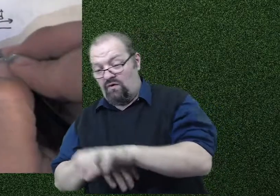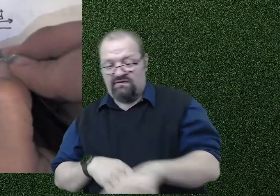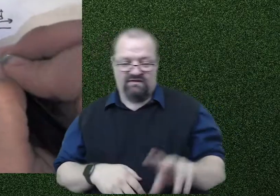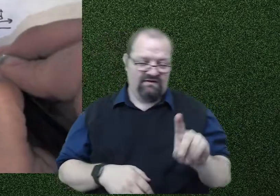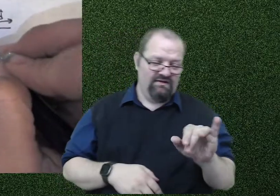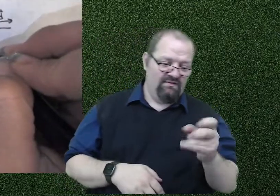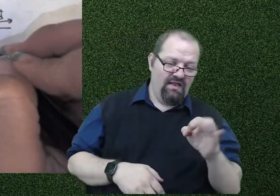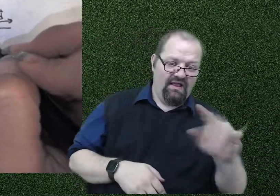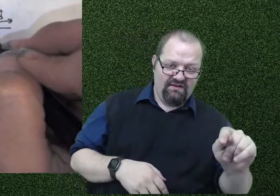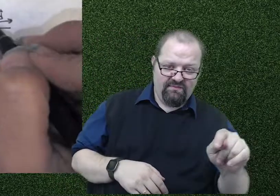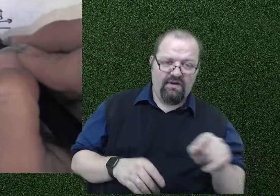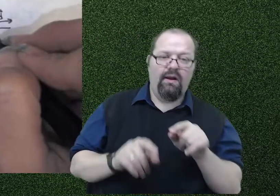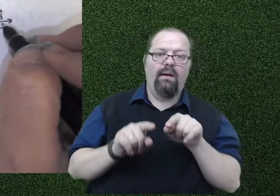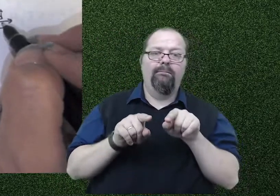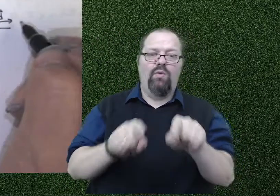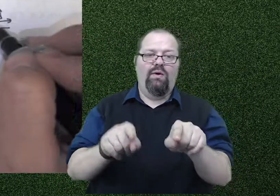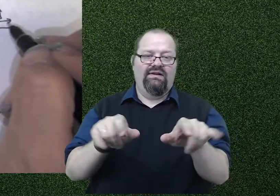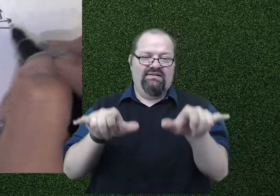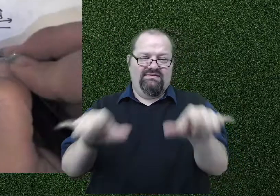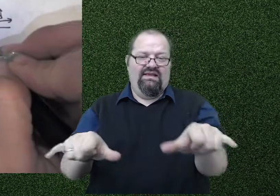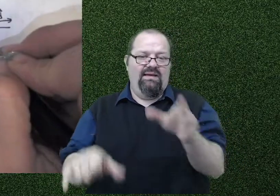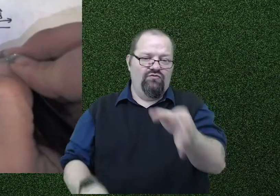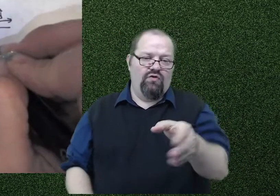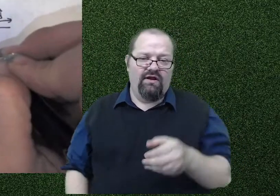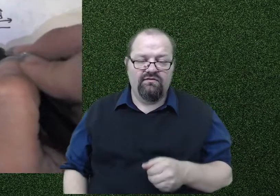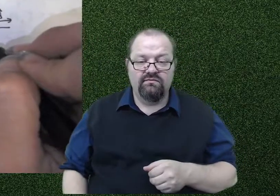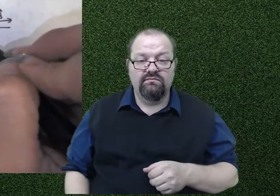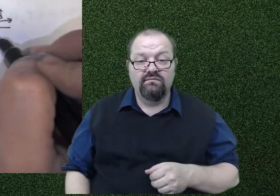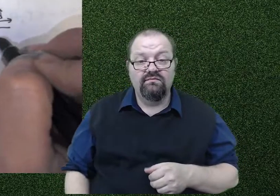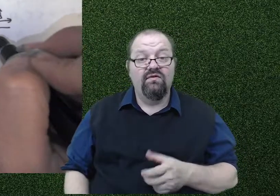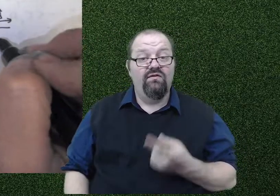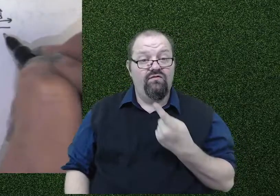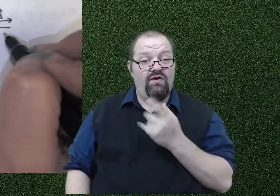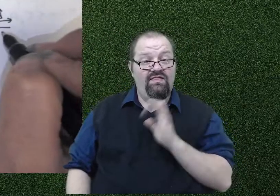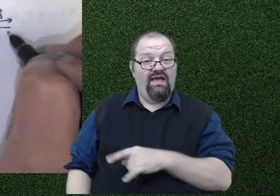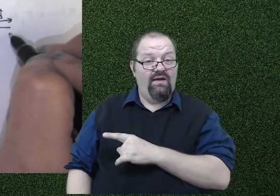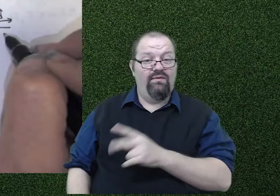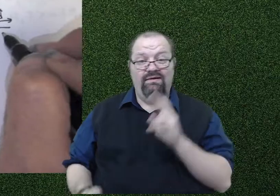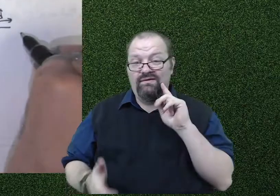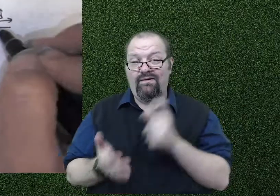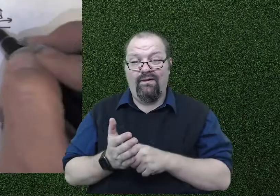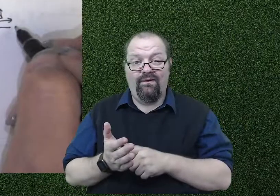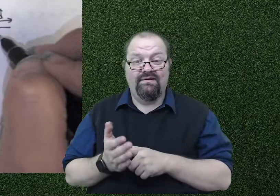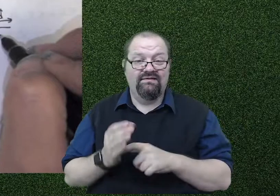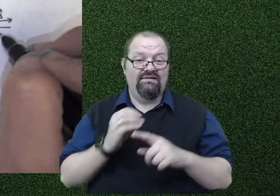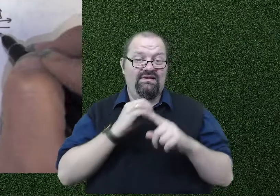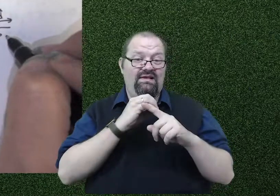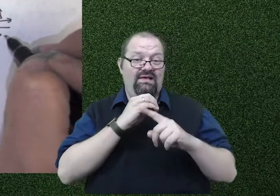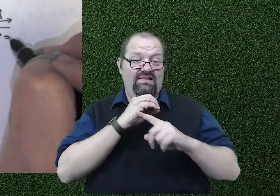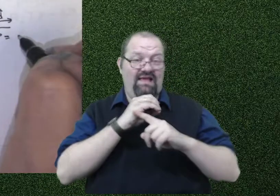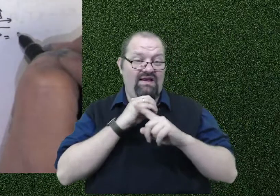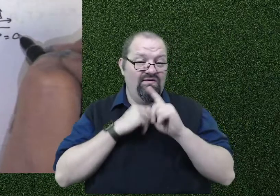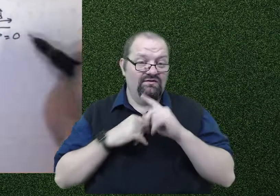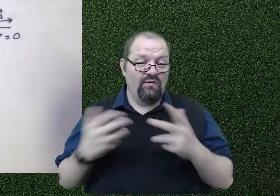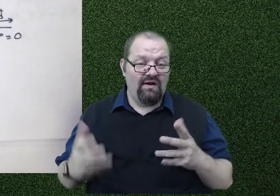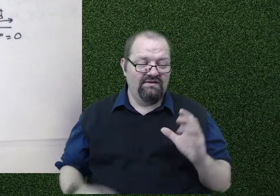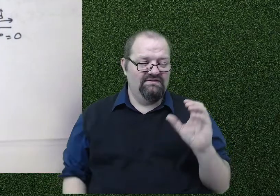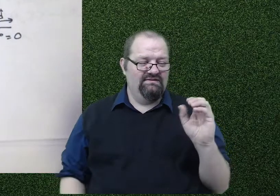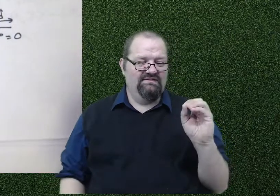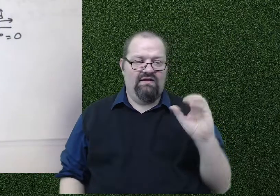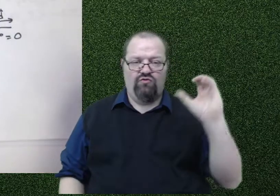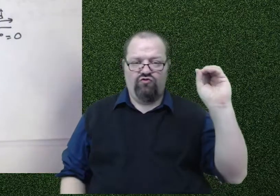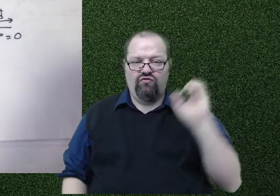direction. Well, in this case, notice the angle between the force and the displacement vectors are 0 degrees or